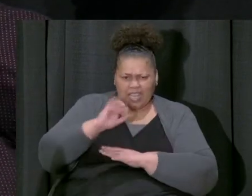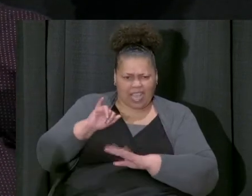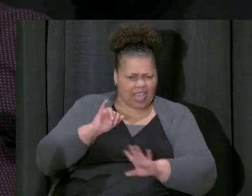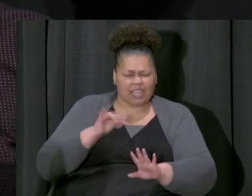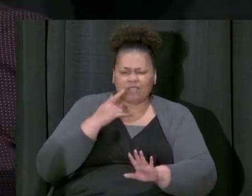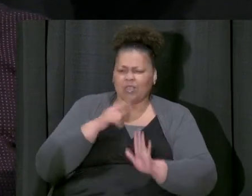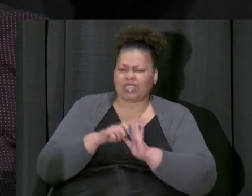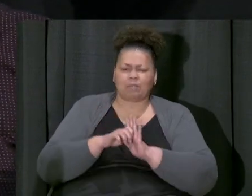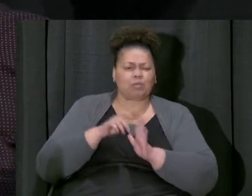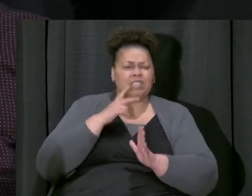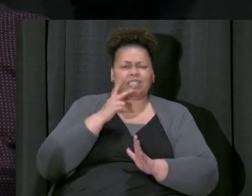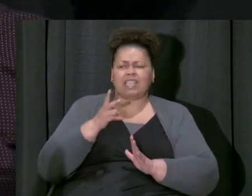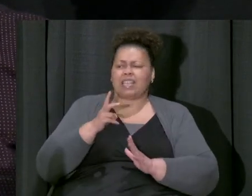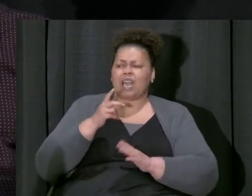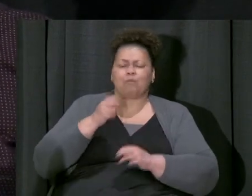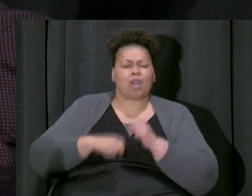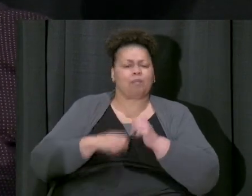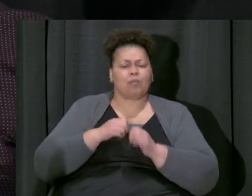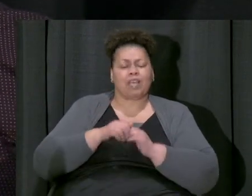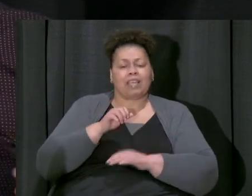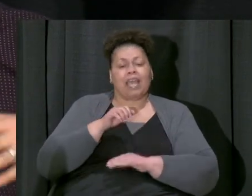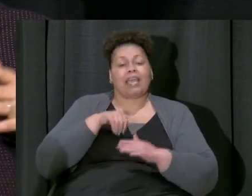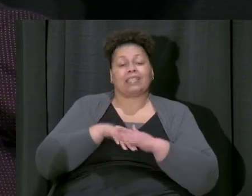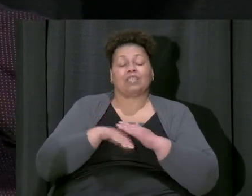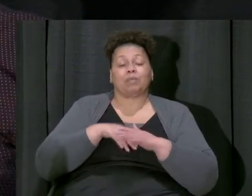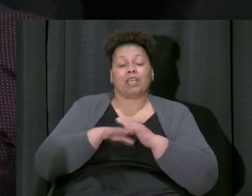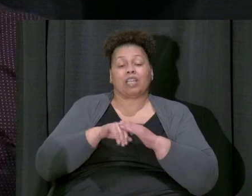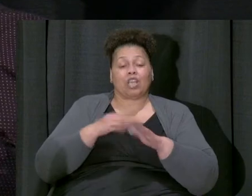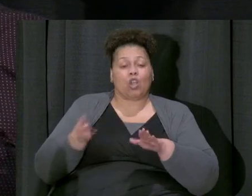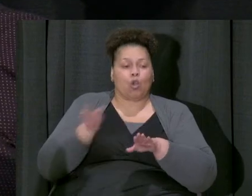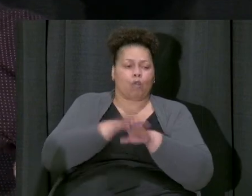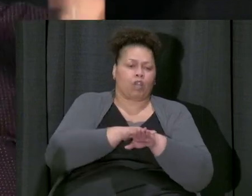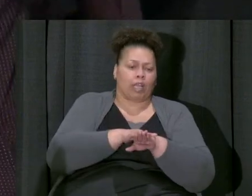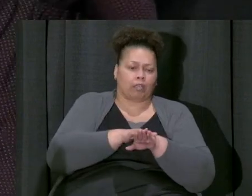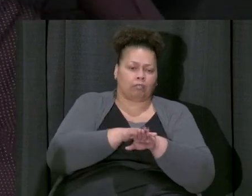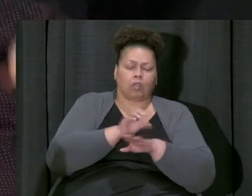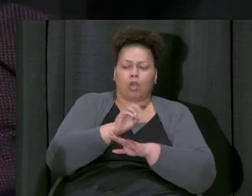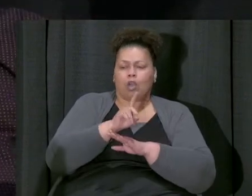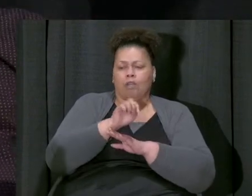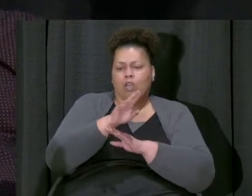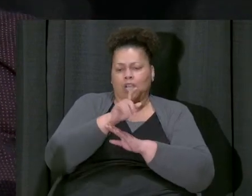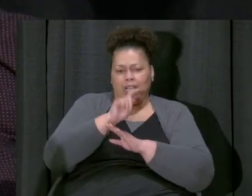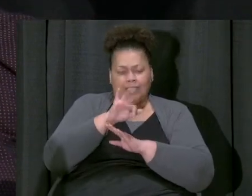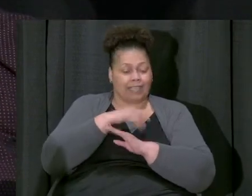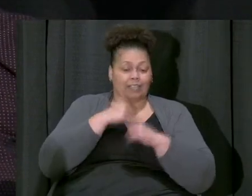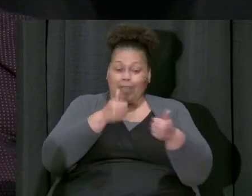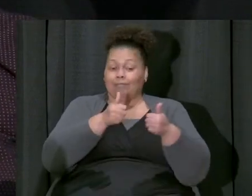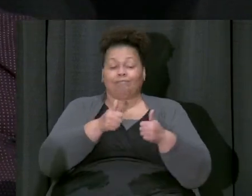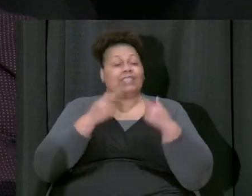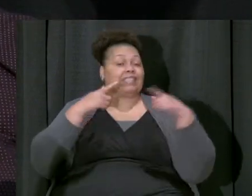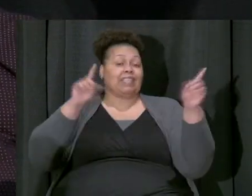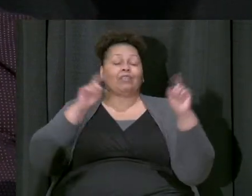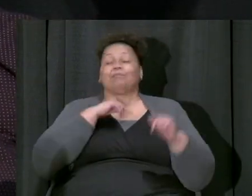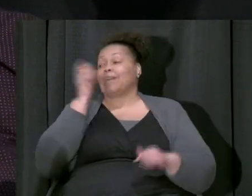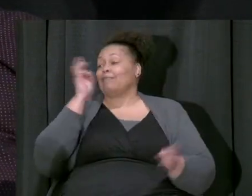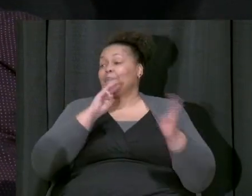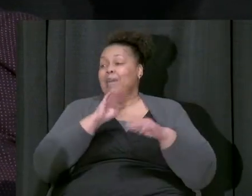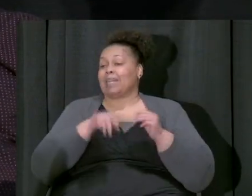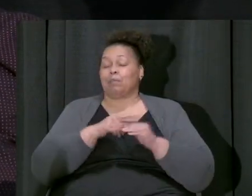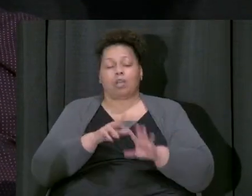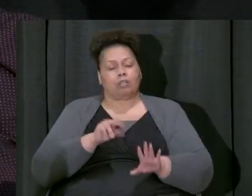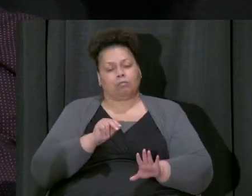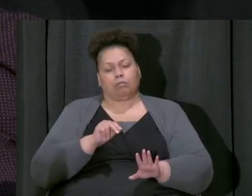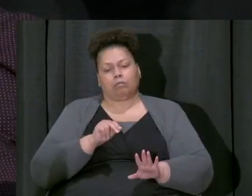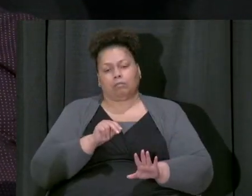with accessibility overlays. People put an overlay on their site, and they're like, great, it's accessible, I don't have to worry about it anymore. No, do